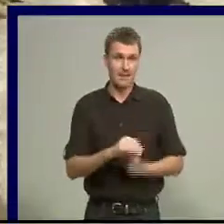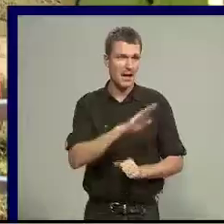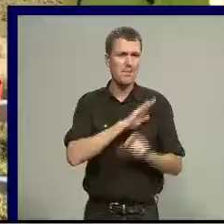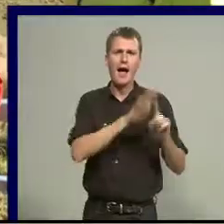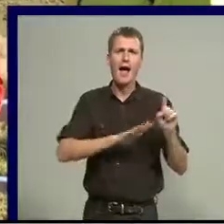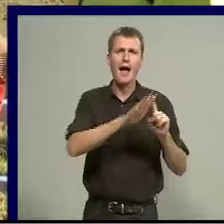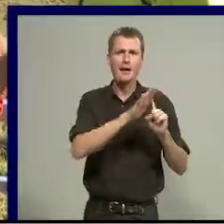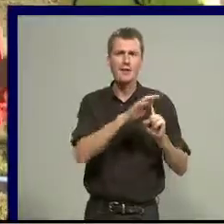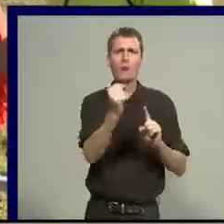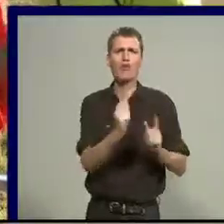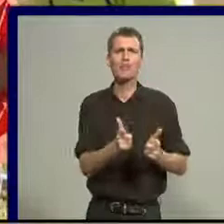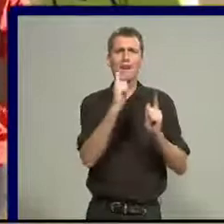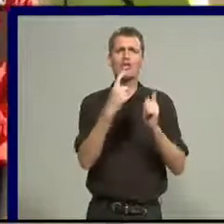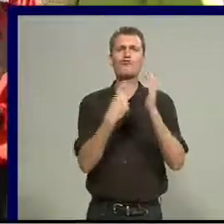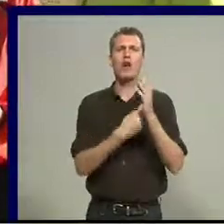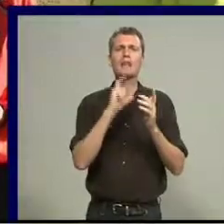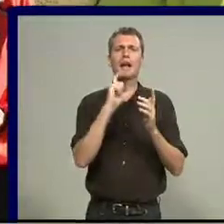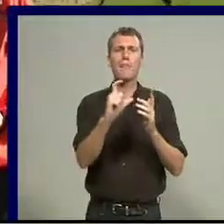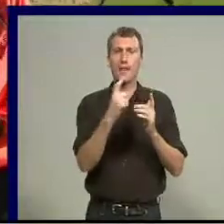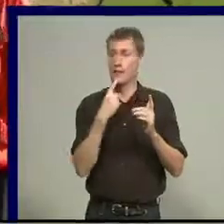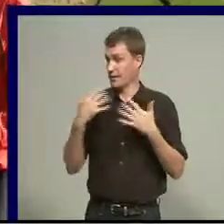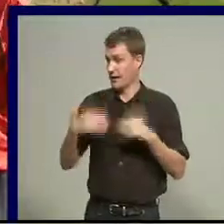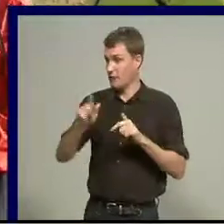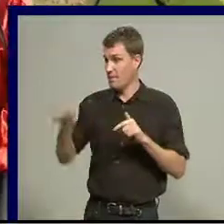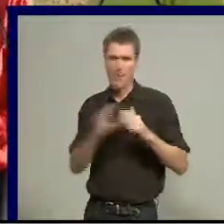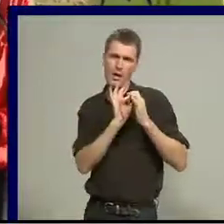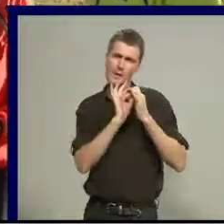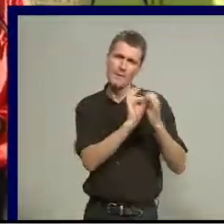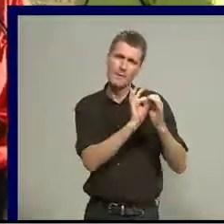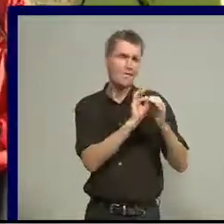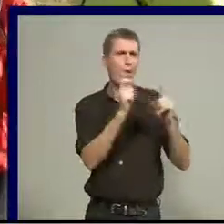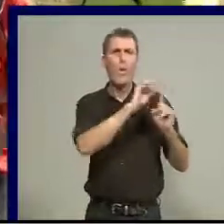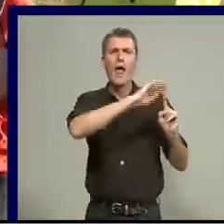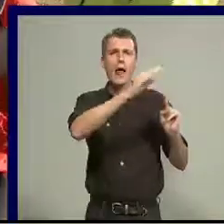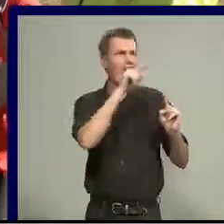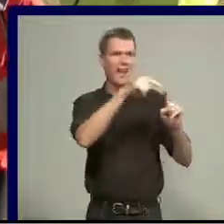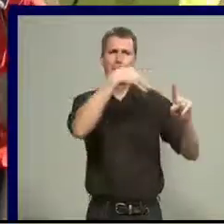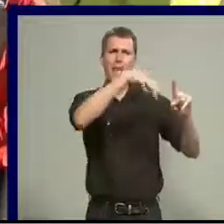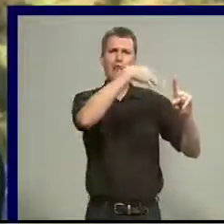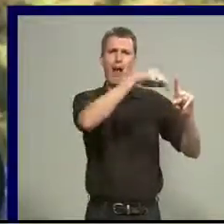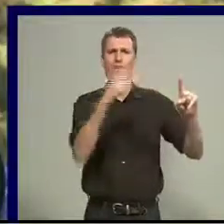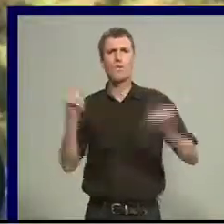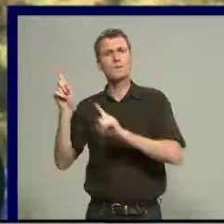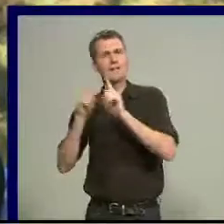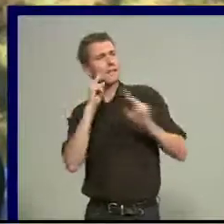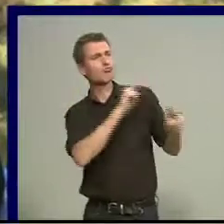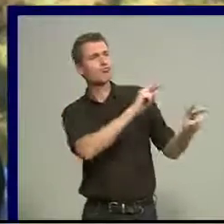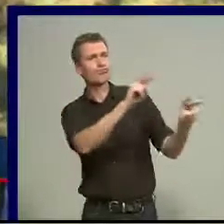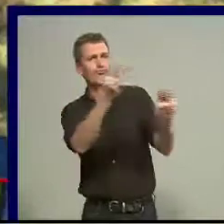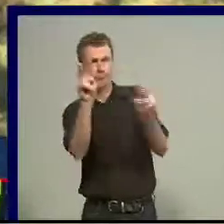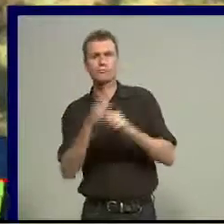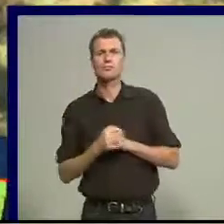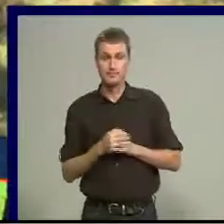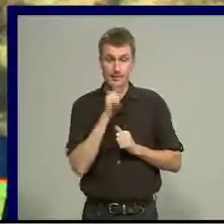manager, Ross Campbell, says Cantabrians have an affinity with the Port Hills. It's the backdrop of the city. Opening this part of the road,